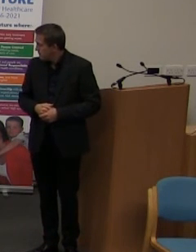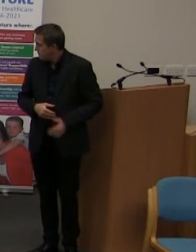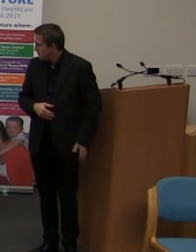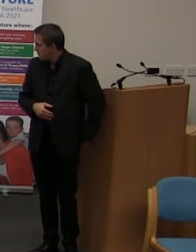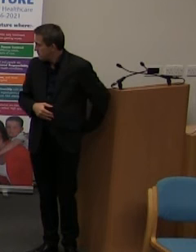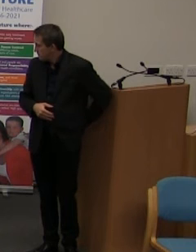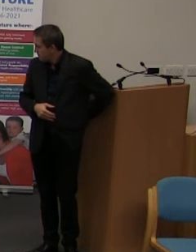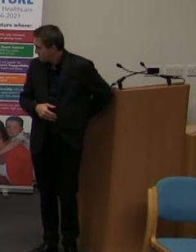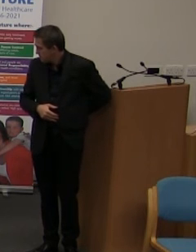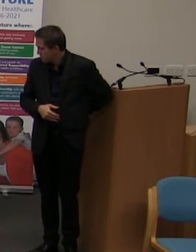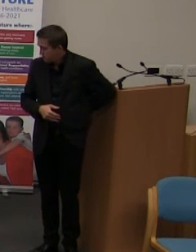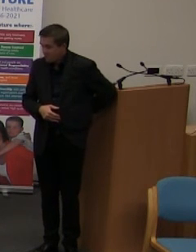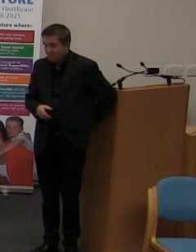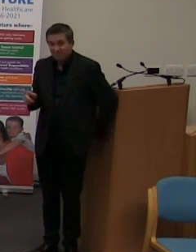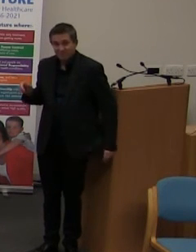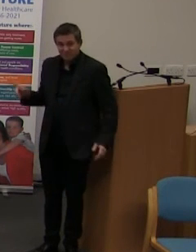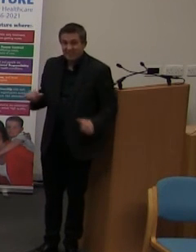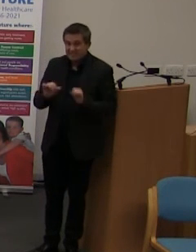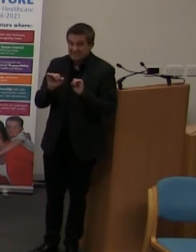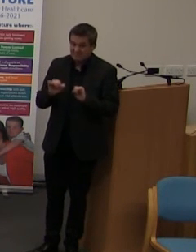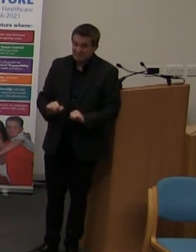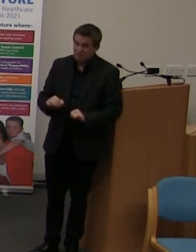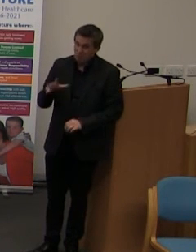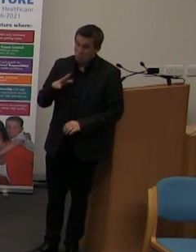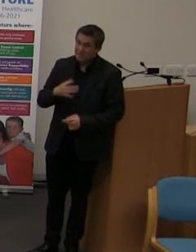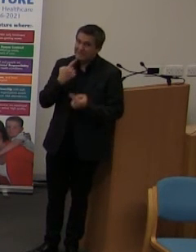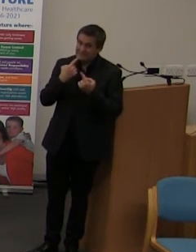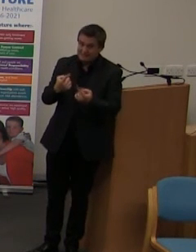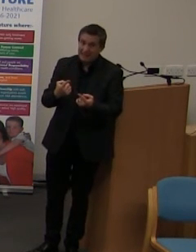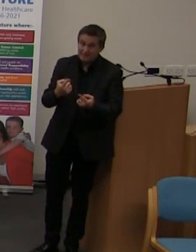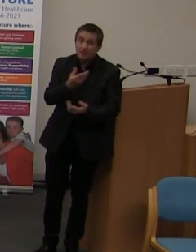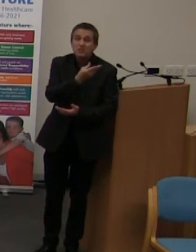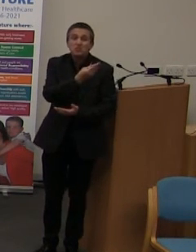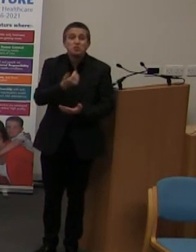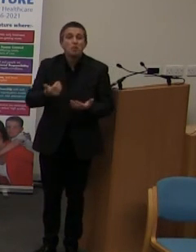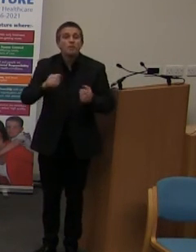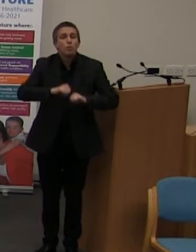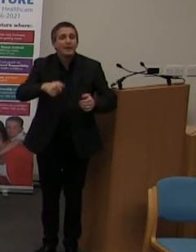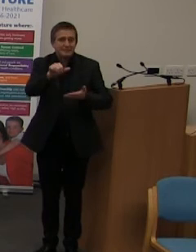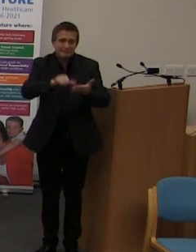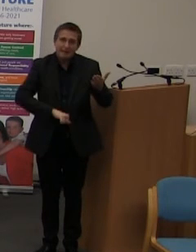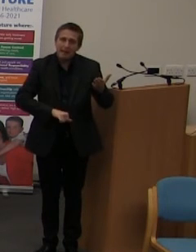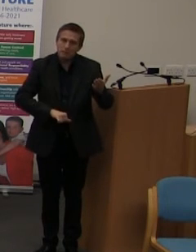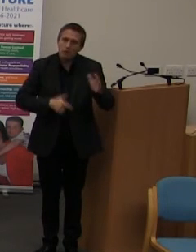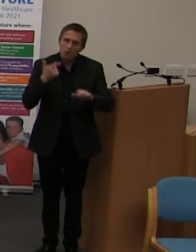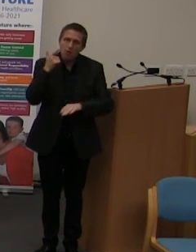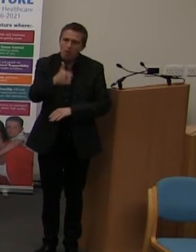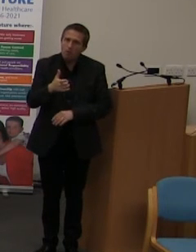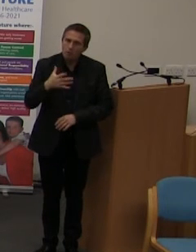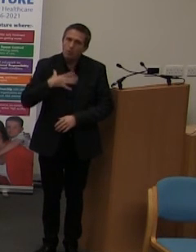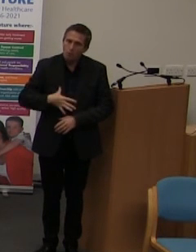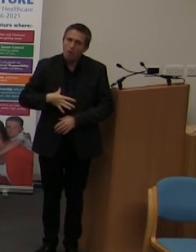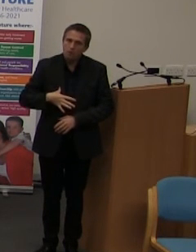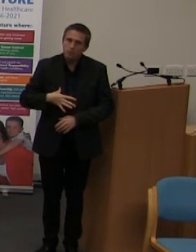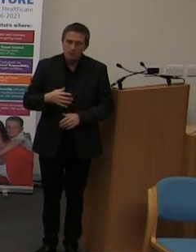We have some difficulties, as the chairman has alluded to, and our outpatient waiting times at the moment have been higher than we would like. We have invested quite a lot